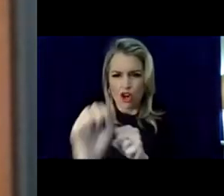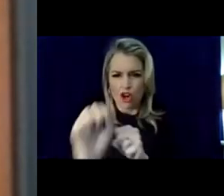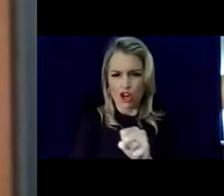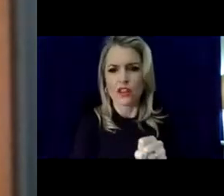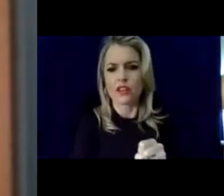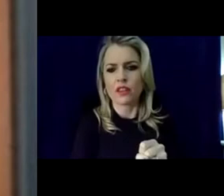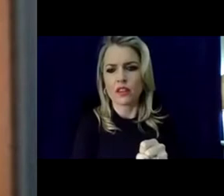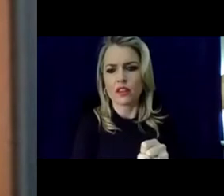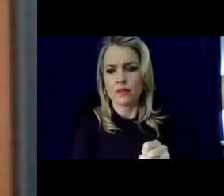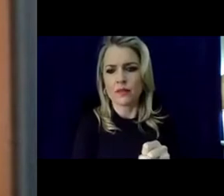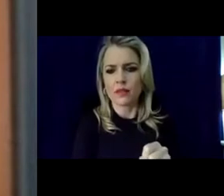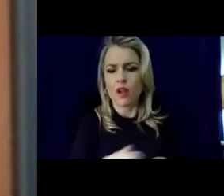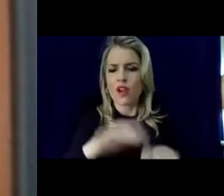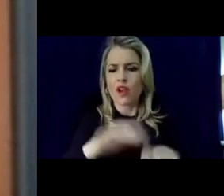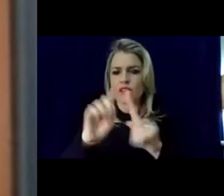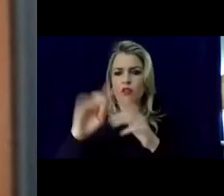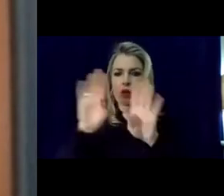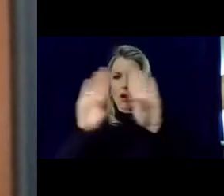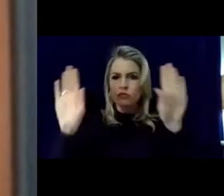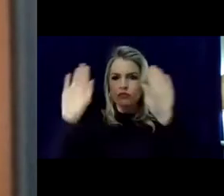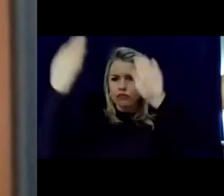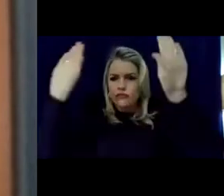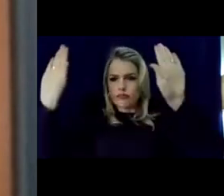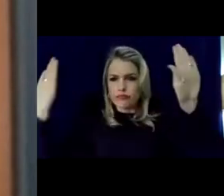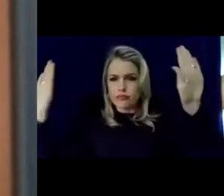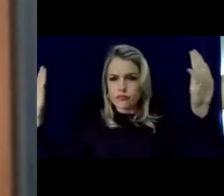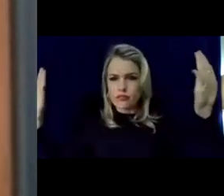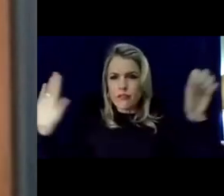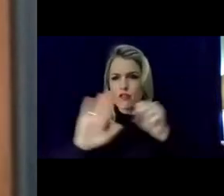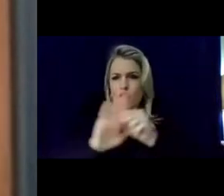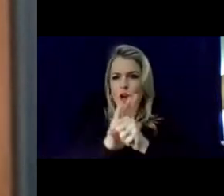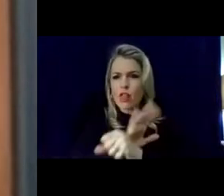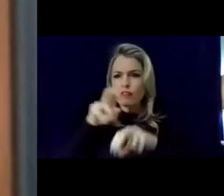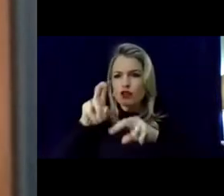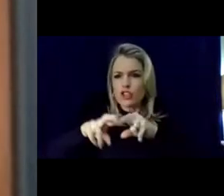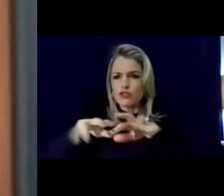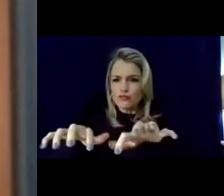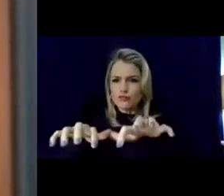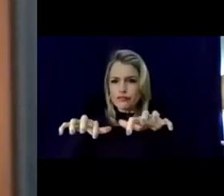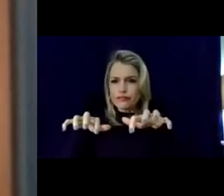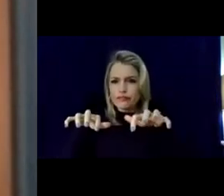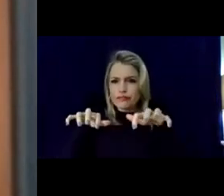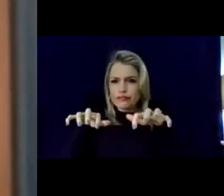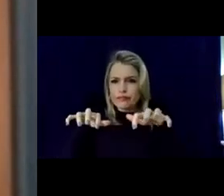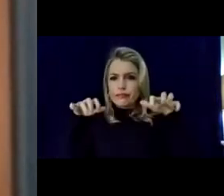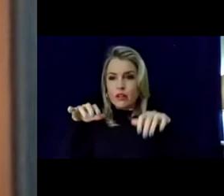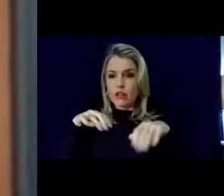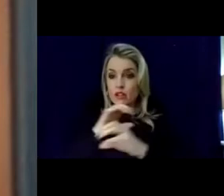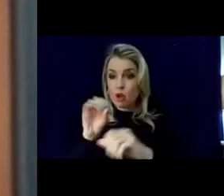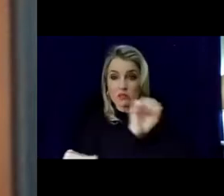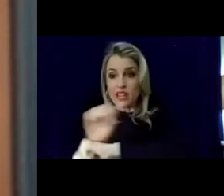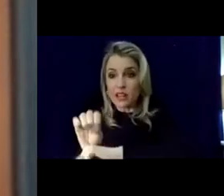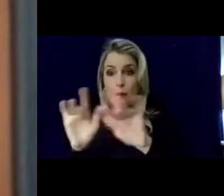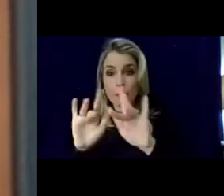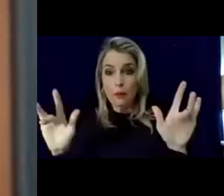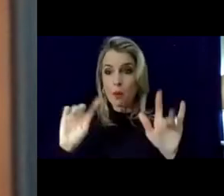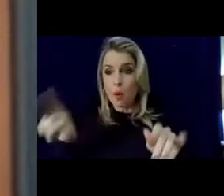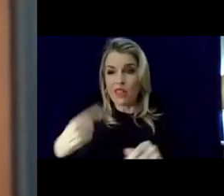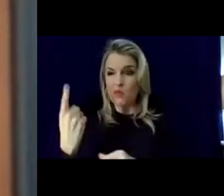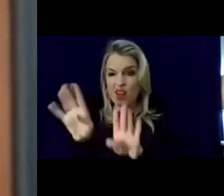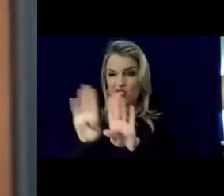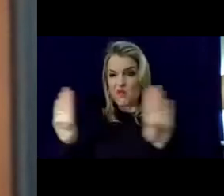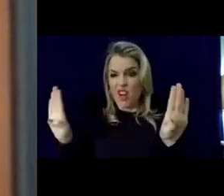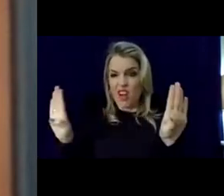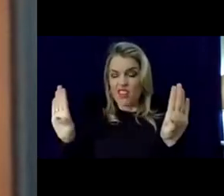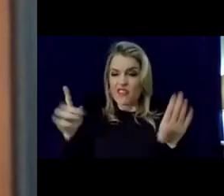walls. An audience of 100 QPOC fill rows of folding chairs on the gallery floor. There's no stage, just a bit of space along